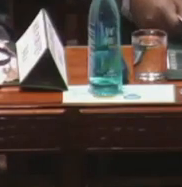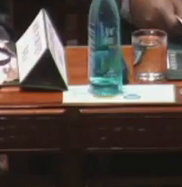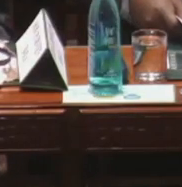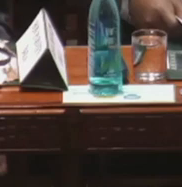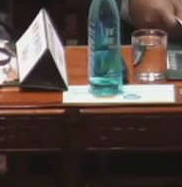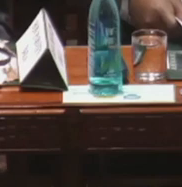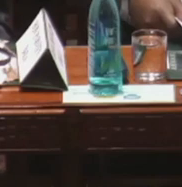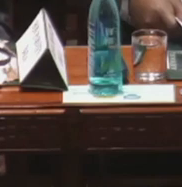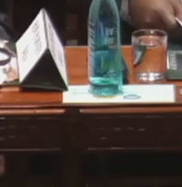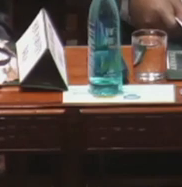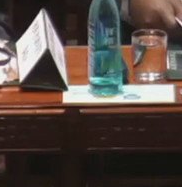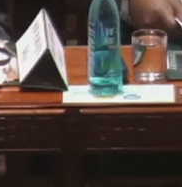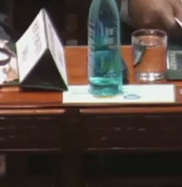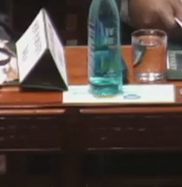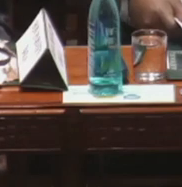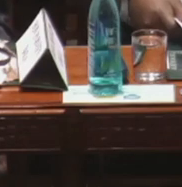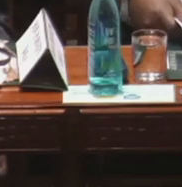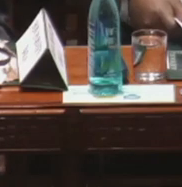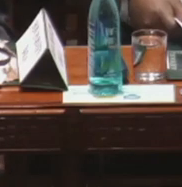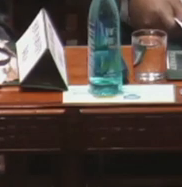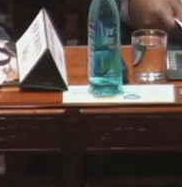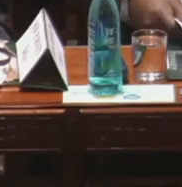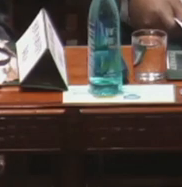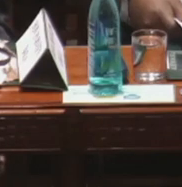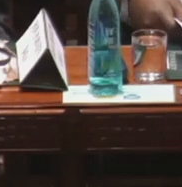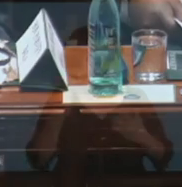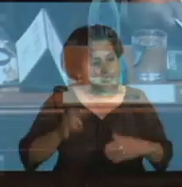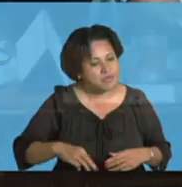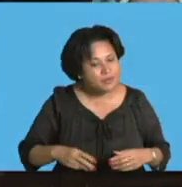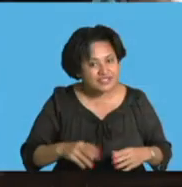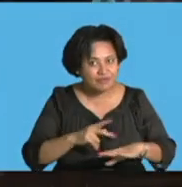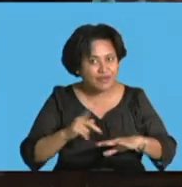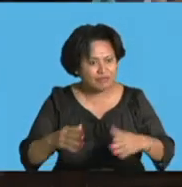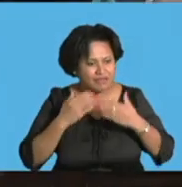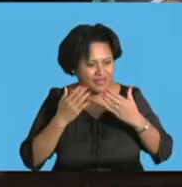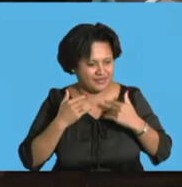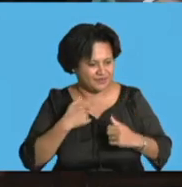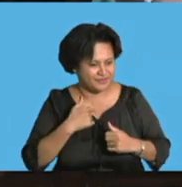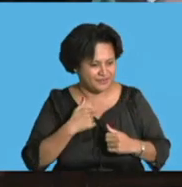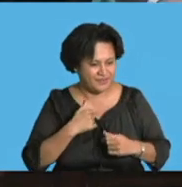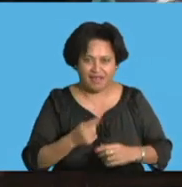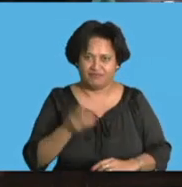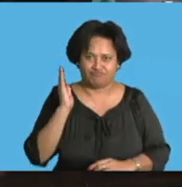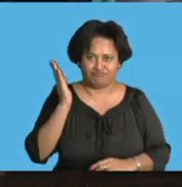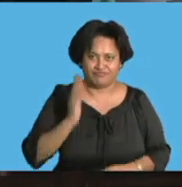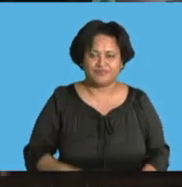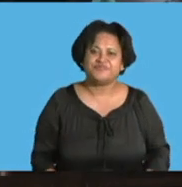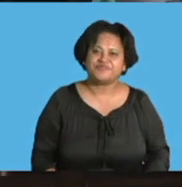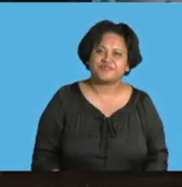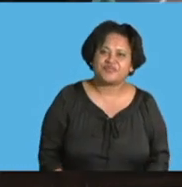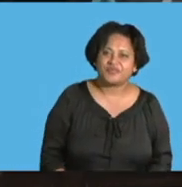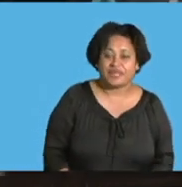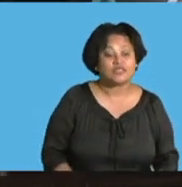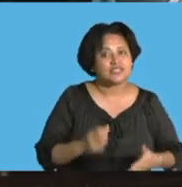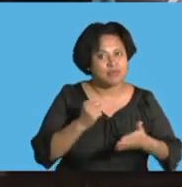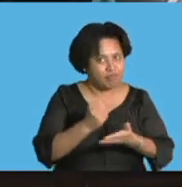Ministers, Honorable Members of Parliament. Thank you for allowing me to take the floor to deliver my statement in support of